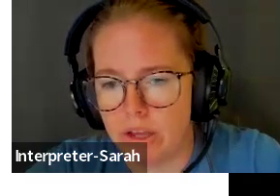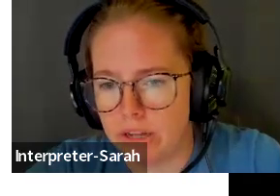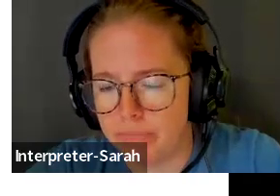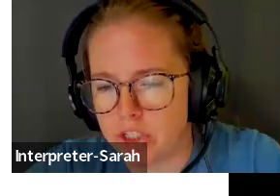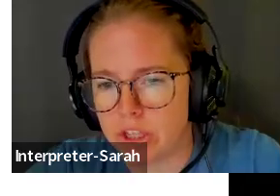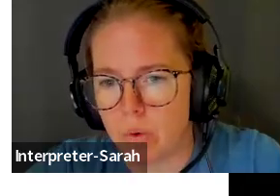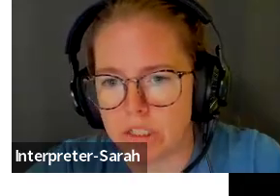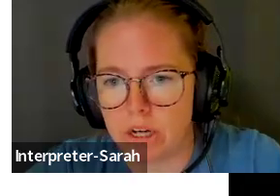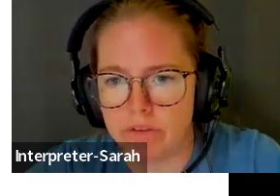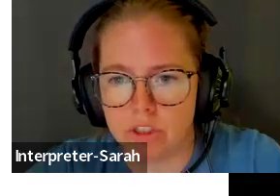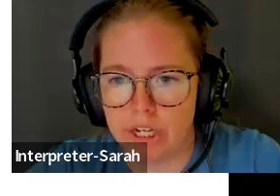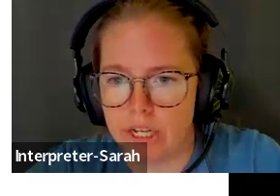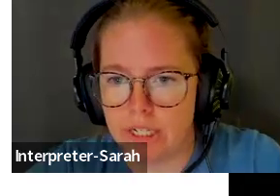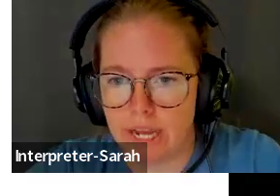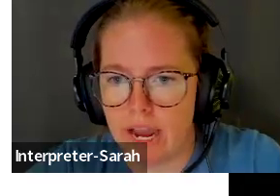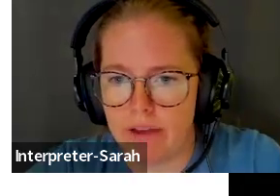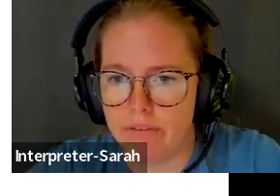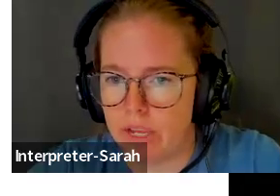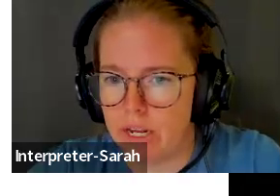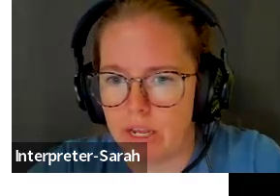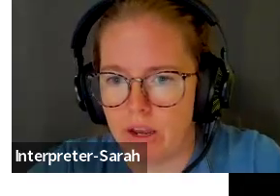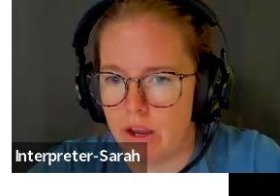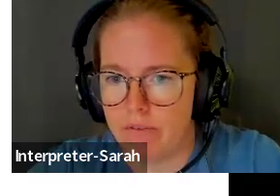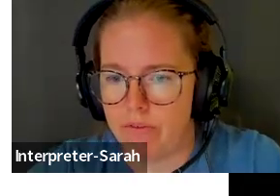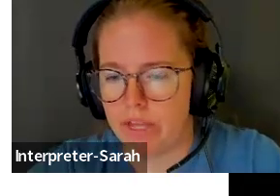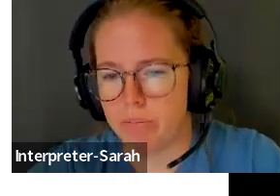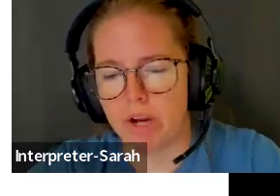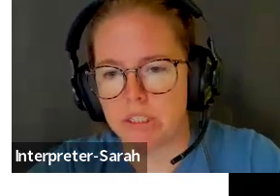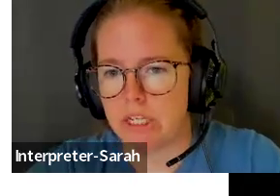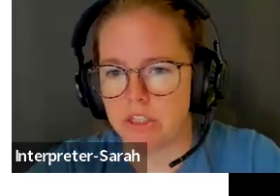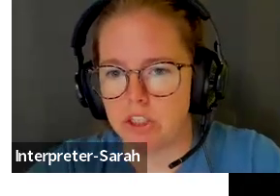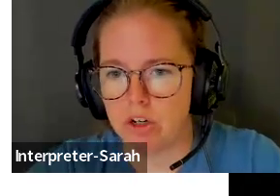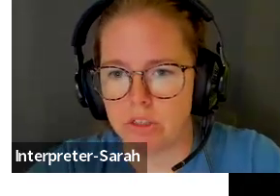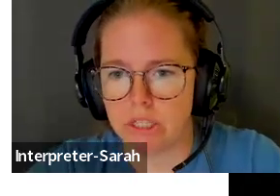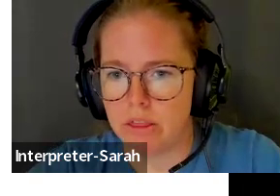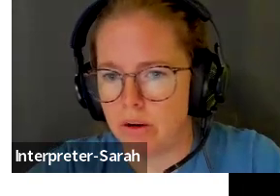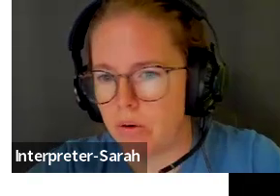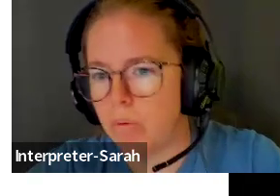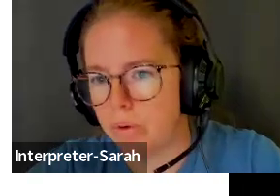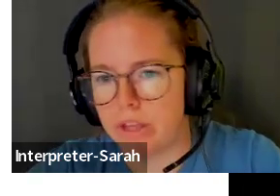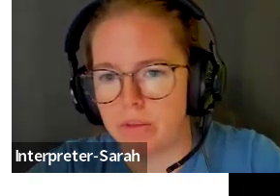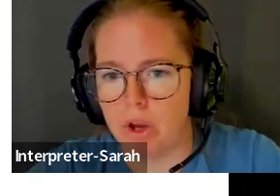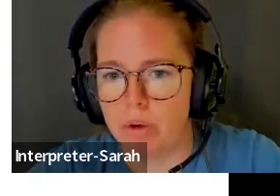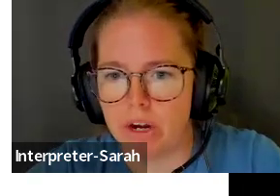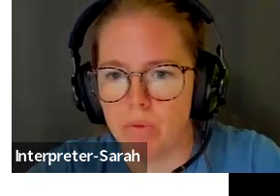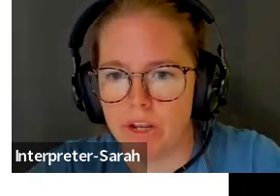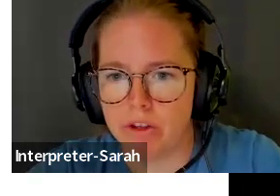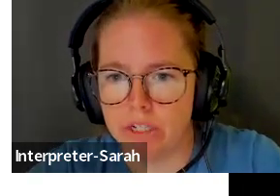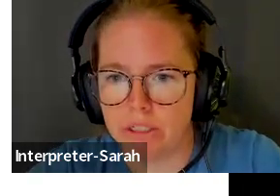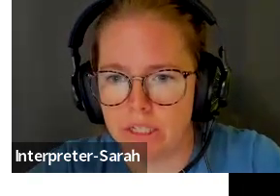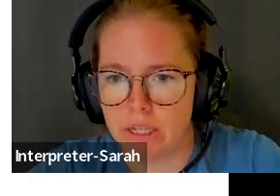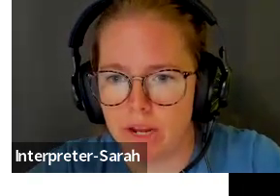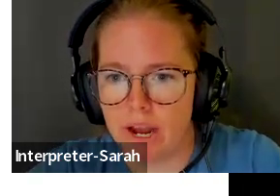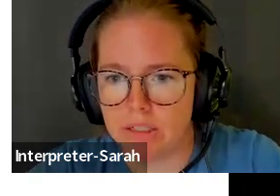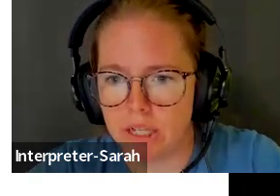there's a deaf patient that walks in off the street and doesn't have any of like the pregnancy concerns, then we will get them going in a